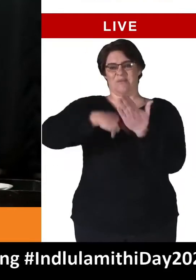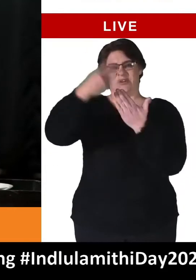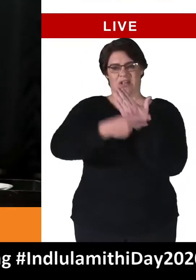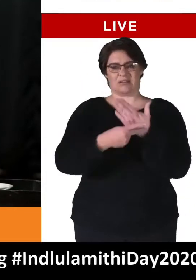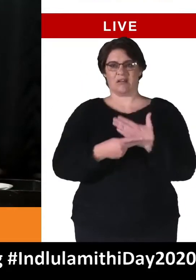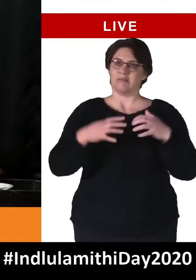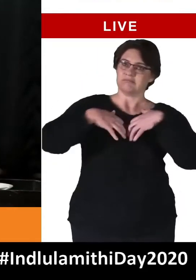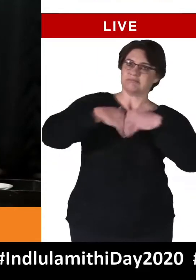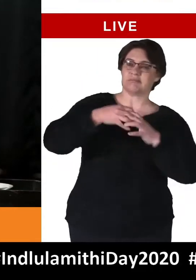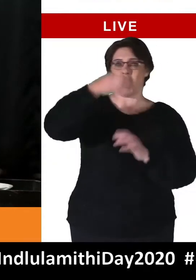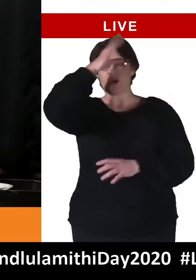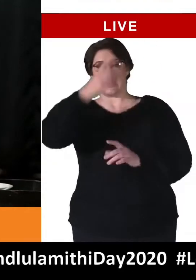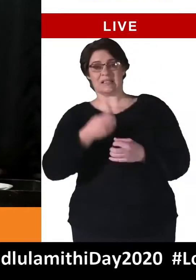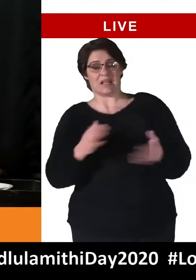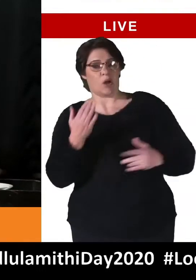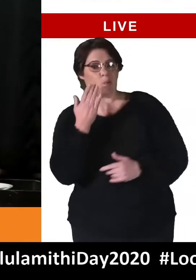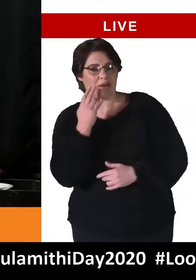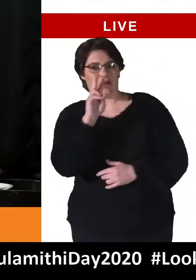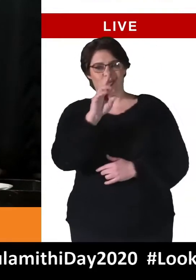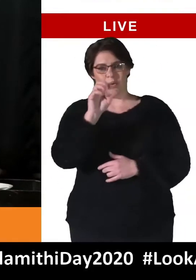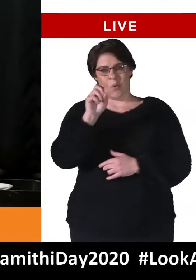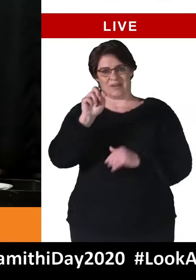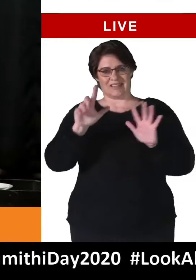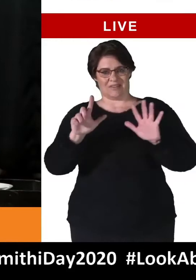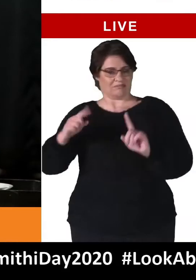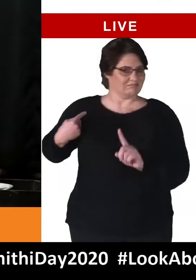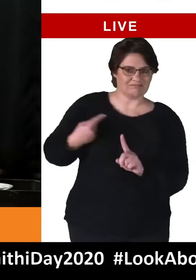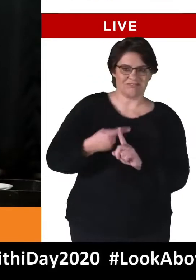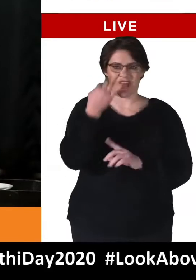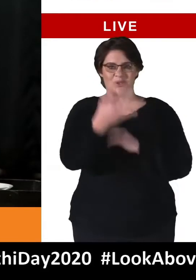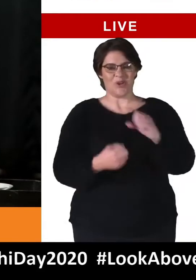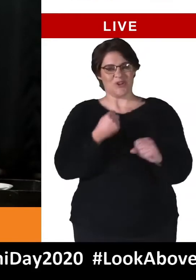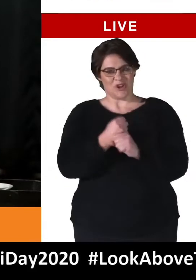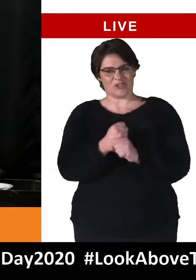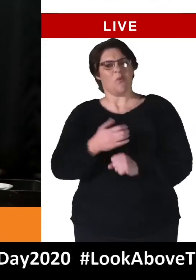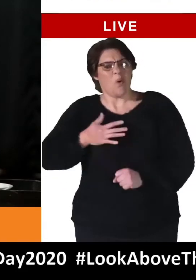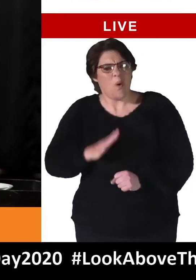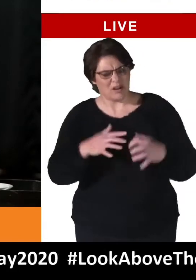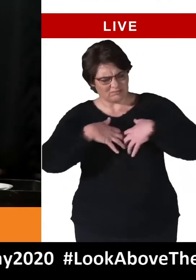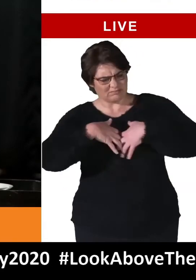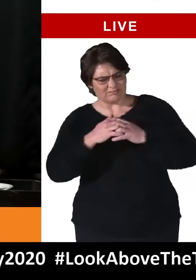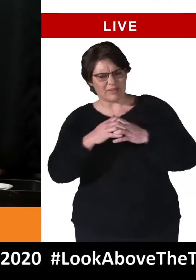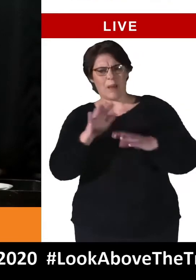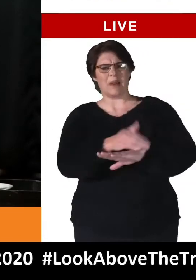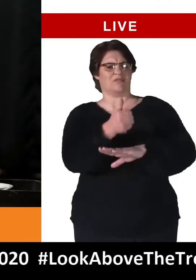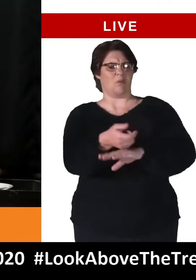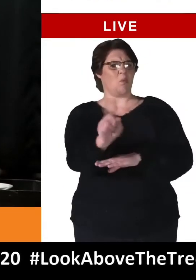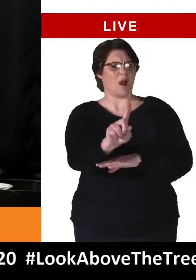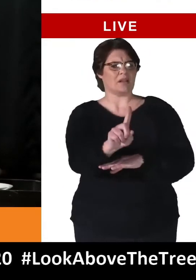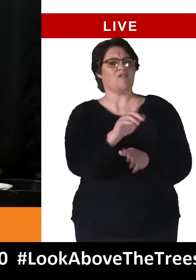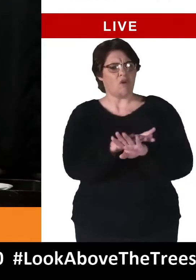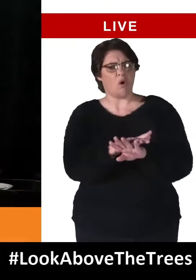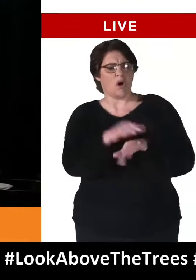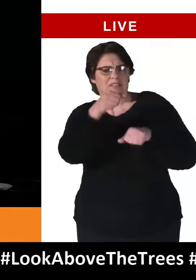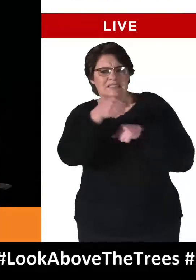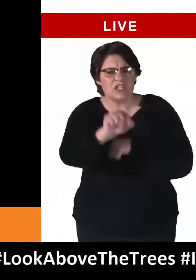in 2017, it has been 3 years since we set out to establish a platform for strategic